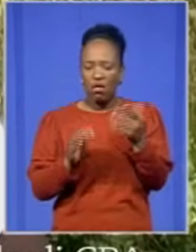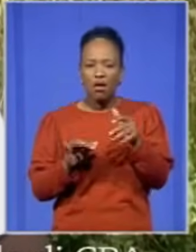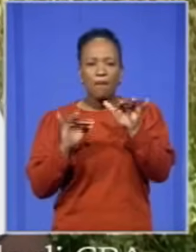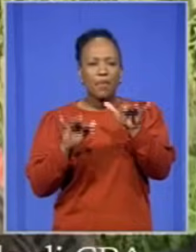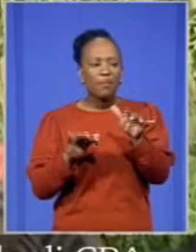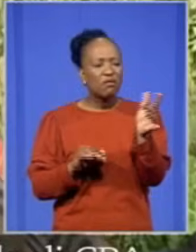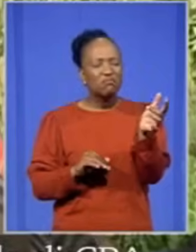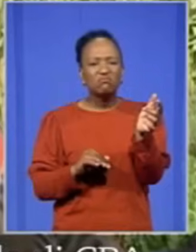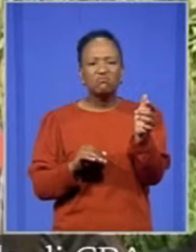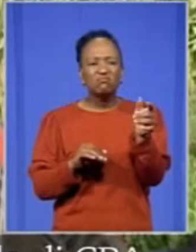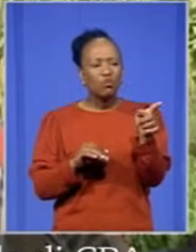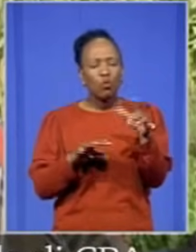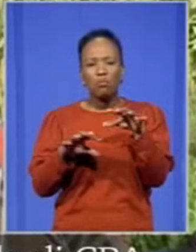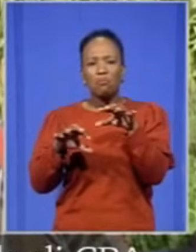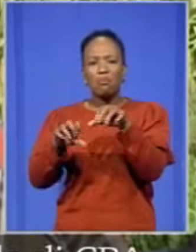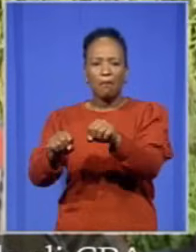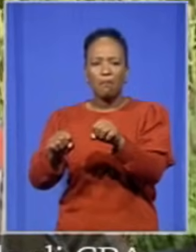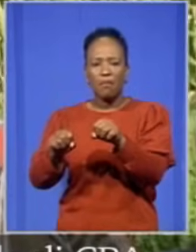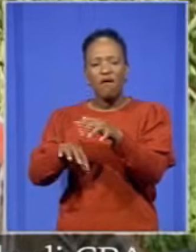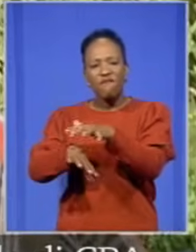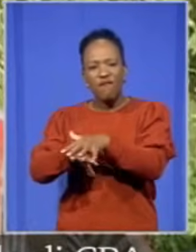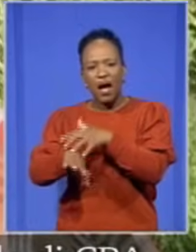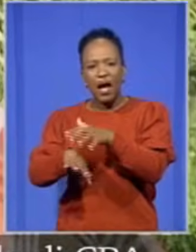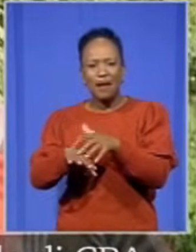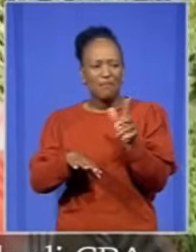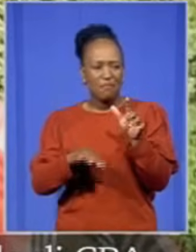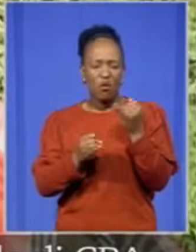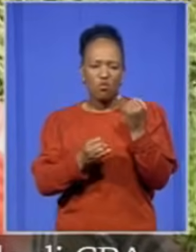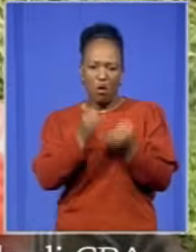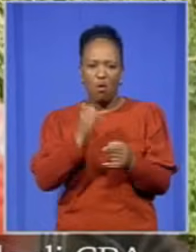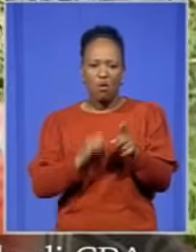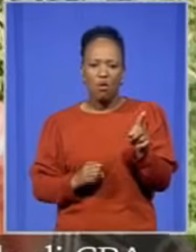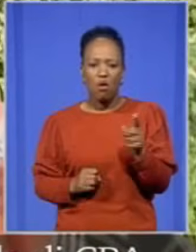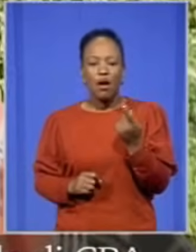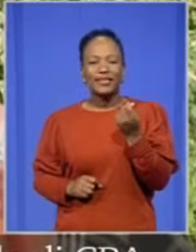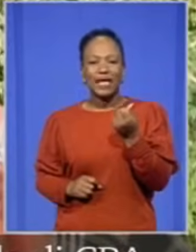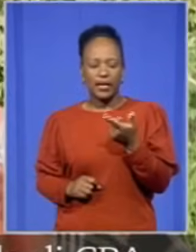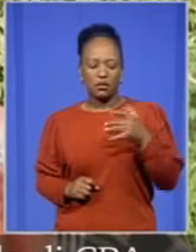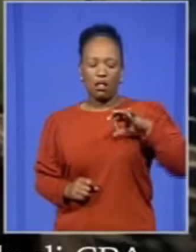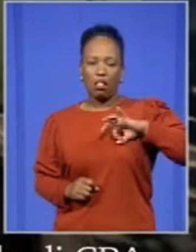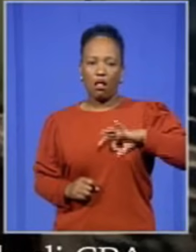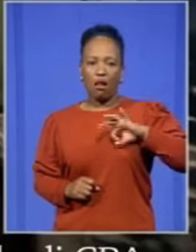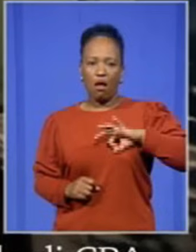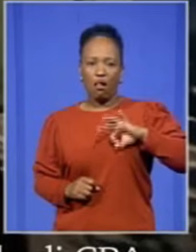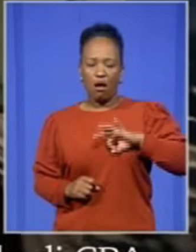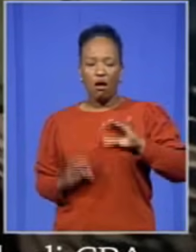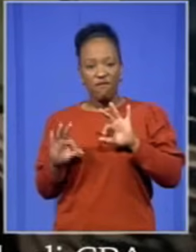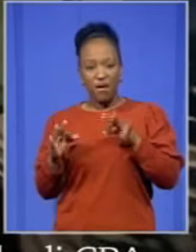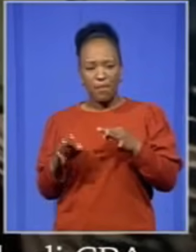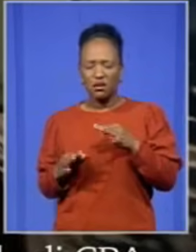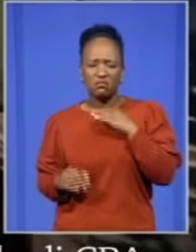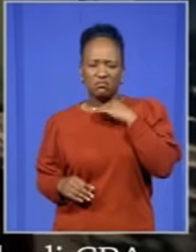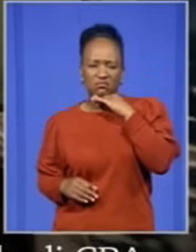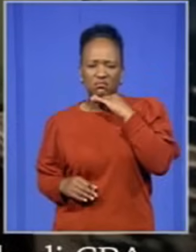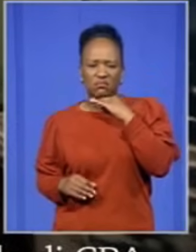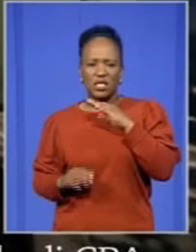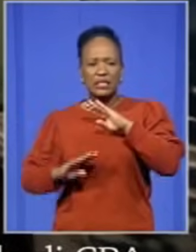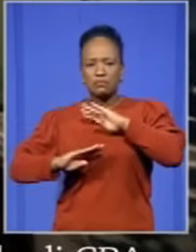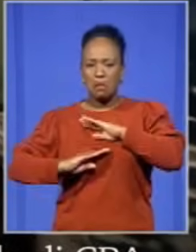mo polasing. Madi a re a kry-ang a ra kgotsofalle re le family. Lefapha la Temothuo le Tlhabololo